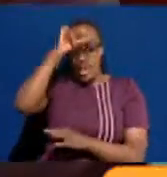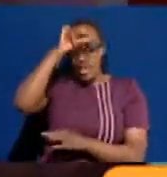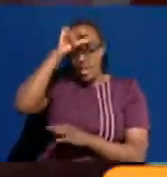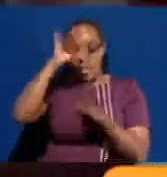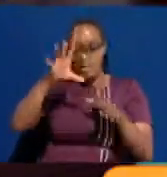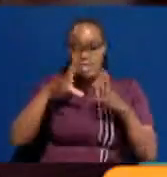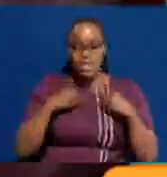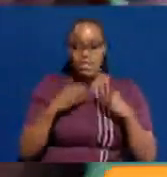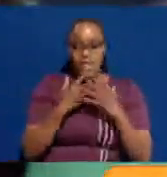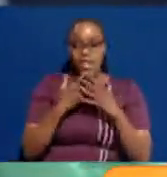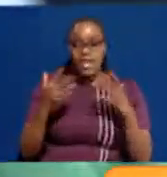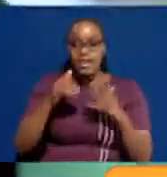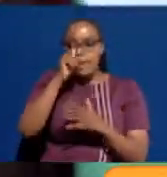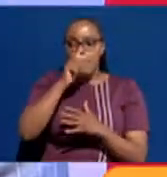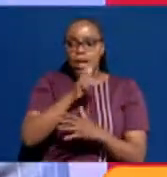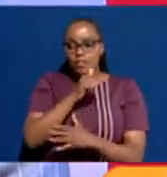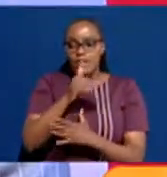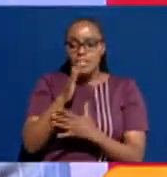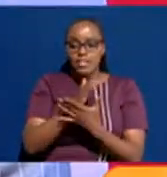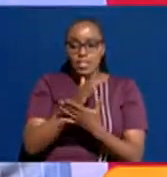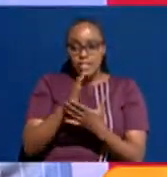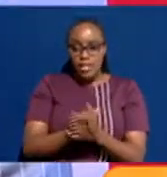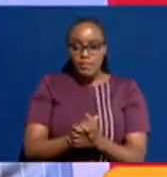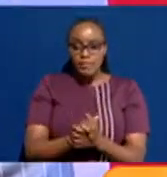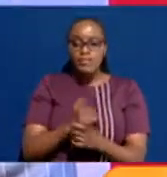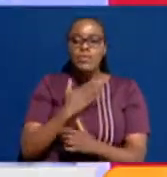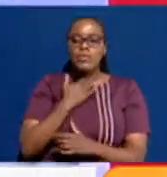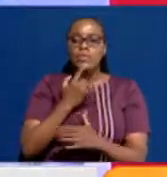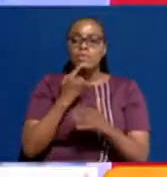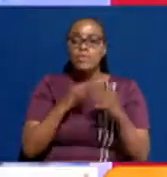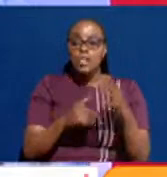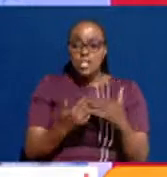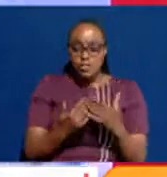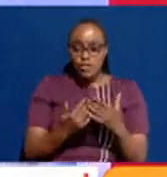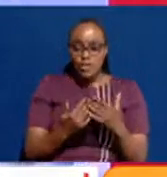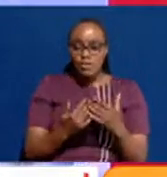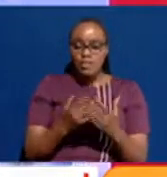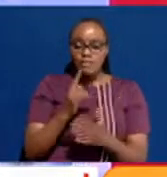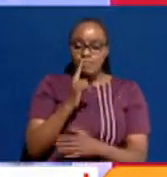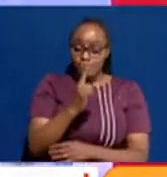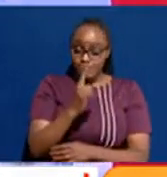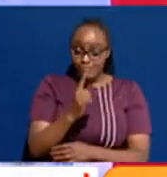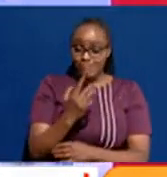adopt any such proposal. I want to say that Diogo House will speak.